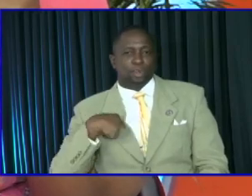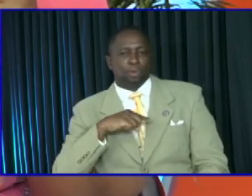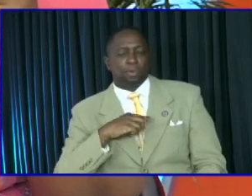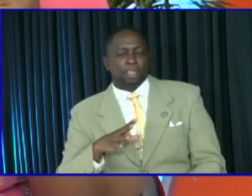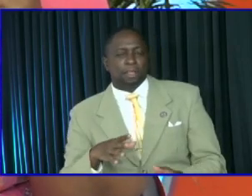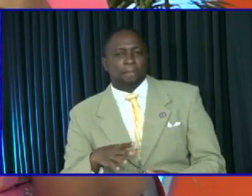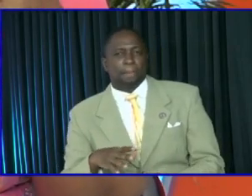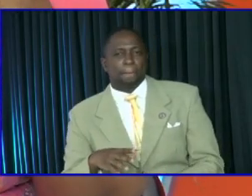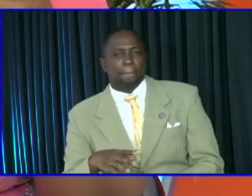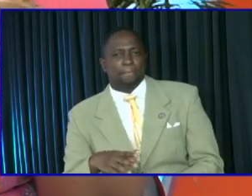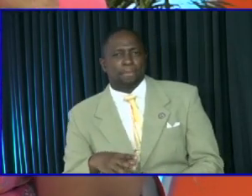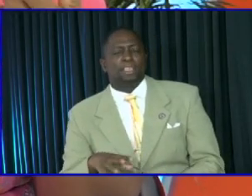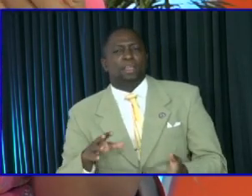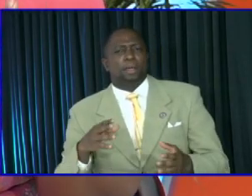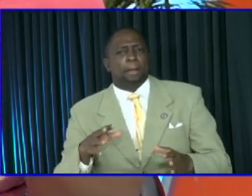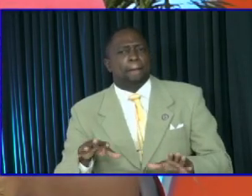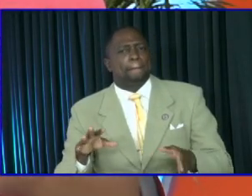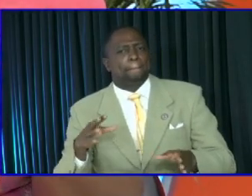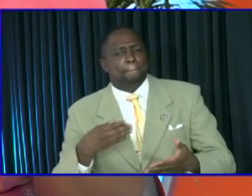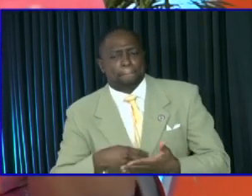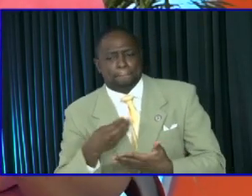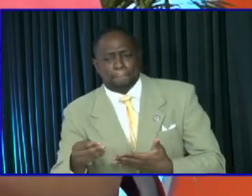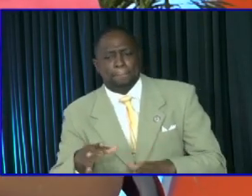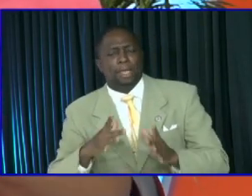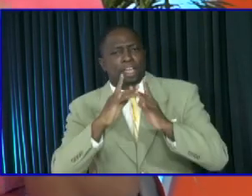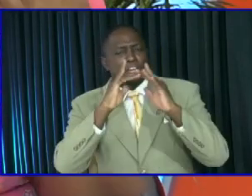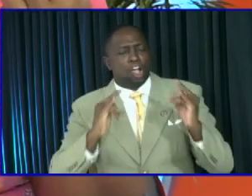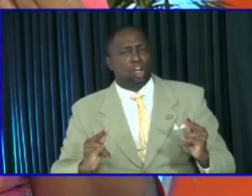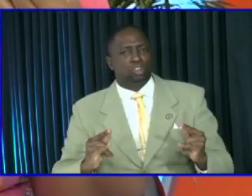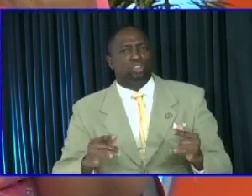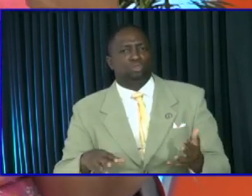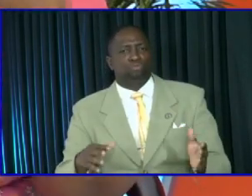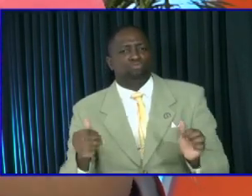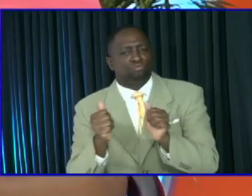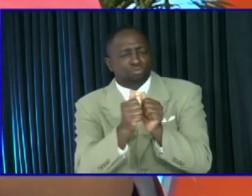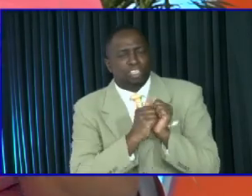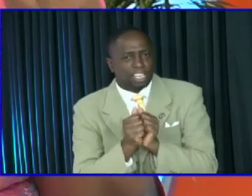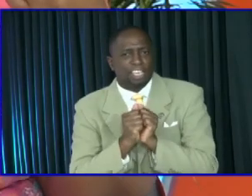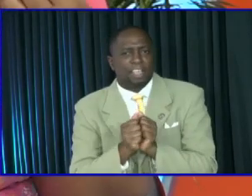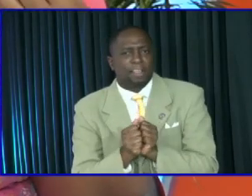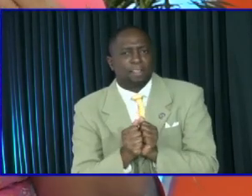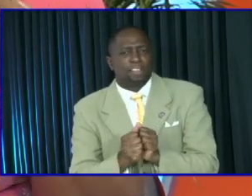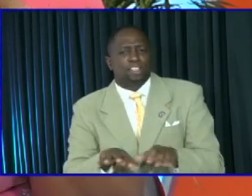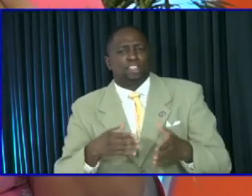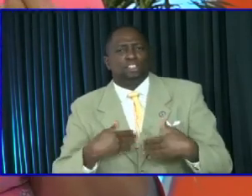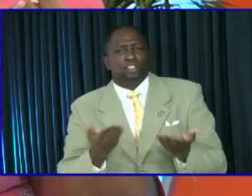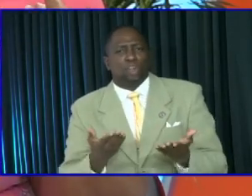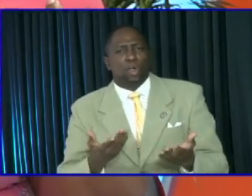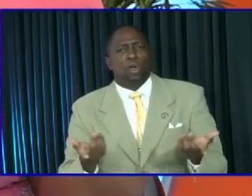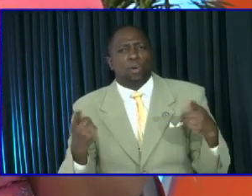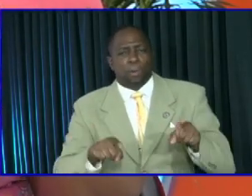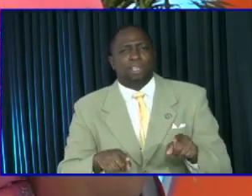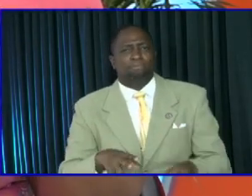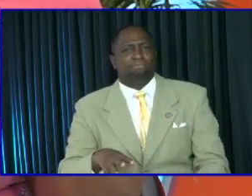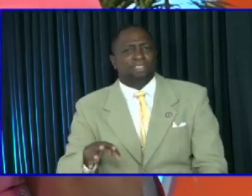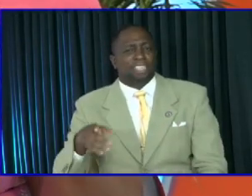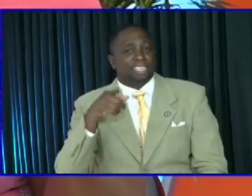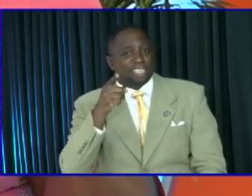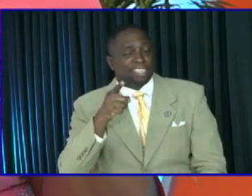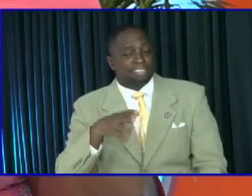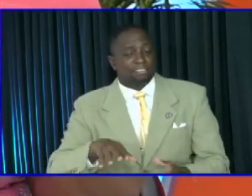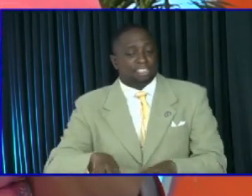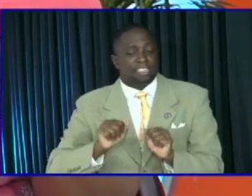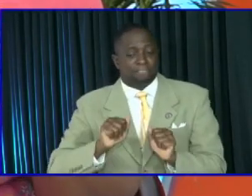He ended up taking out additional loan on the house. So when he left, the light went, the